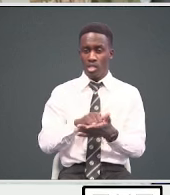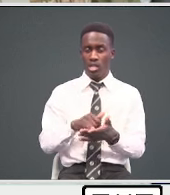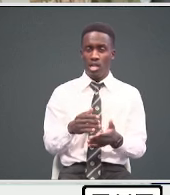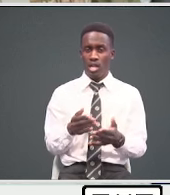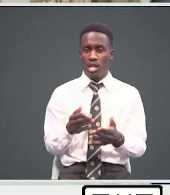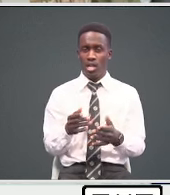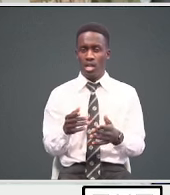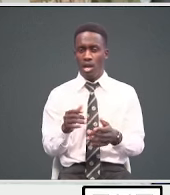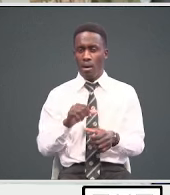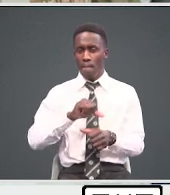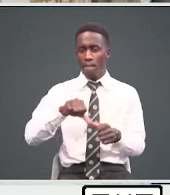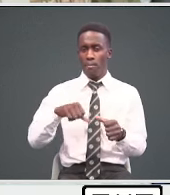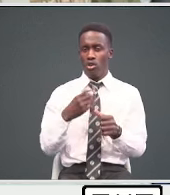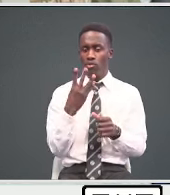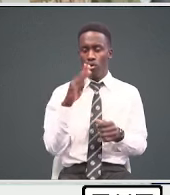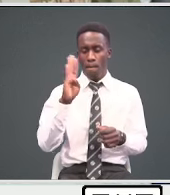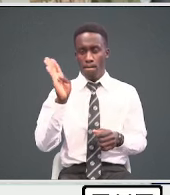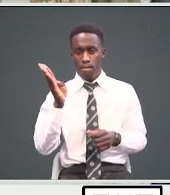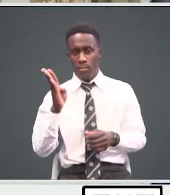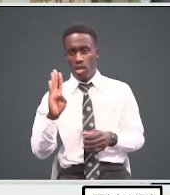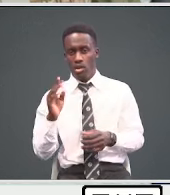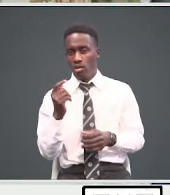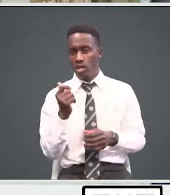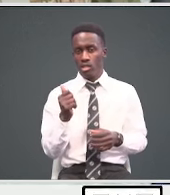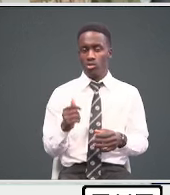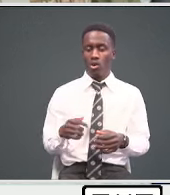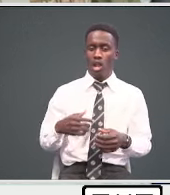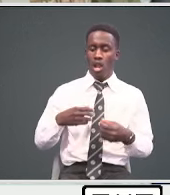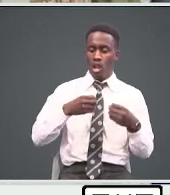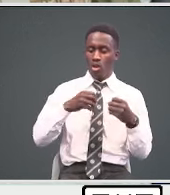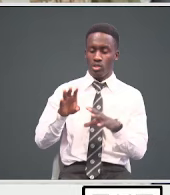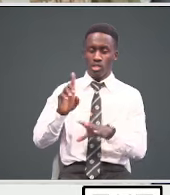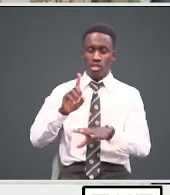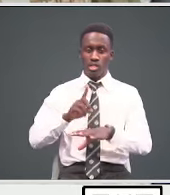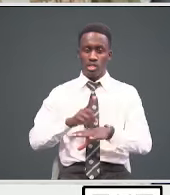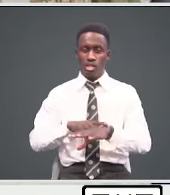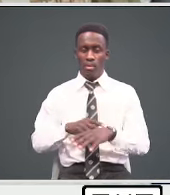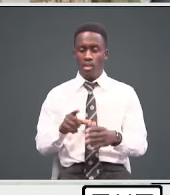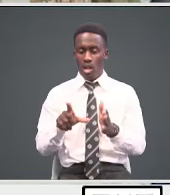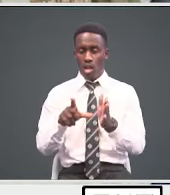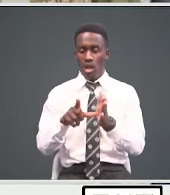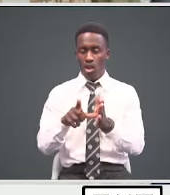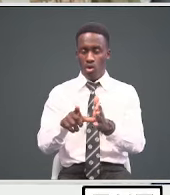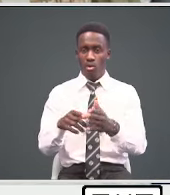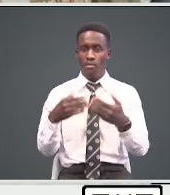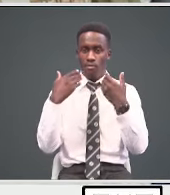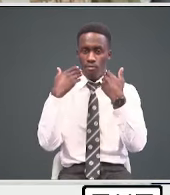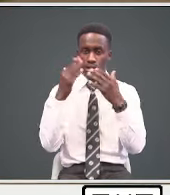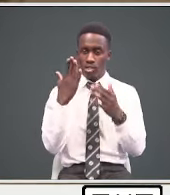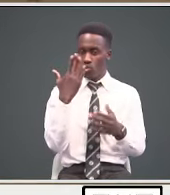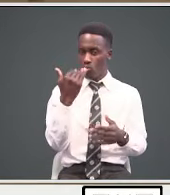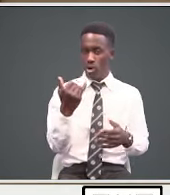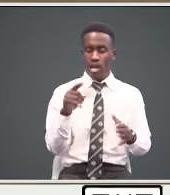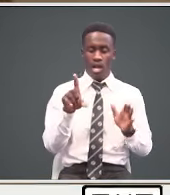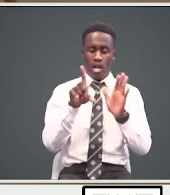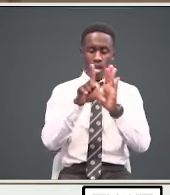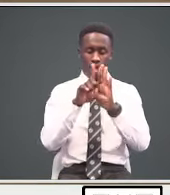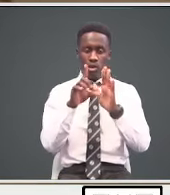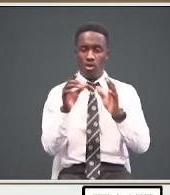billion shillings were lost before the premium loan product was halted in 2017 due to legal issues.